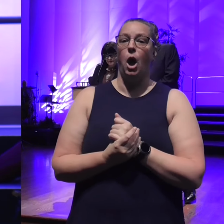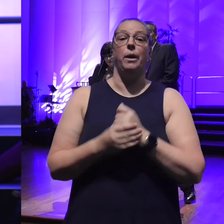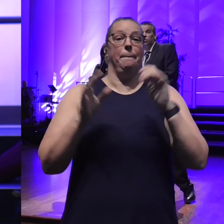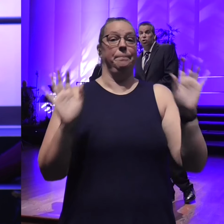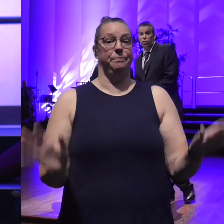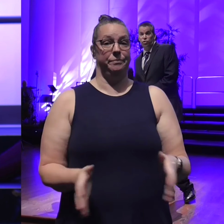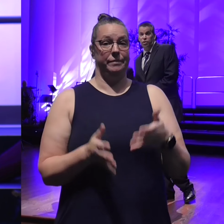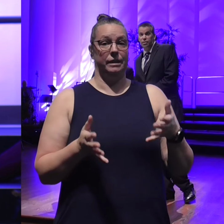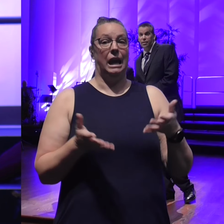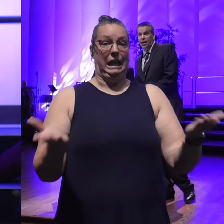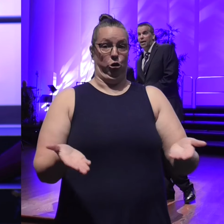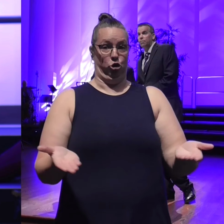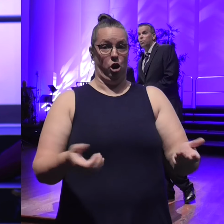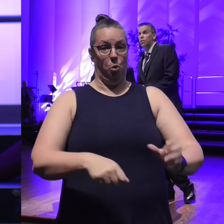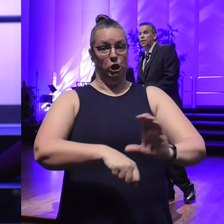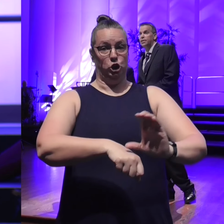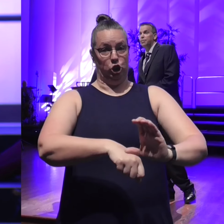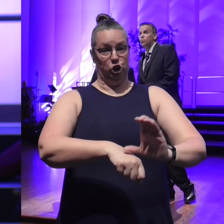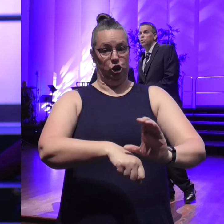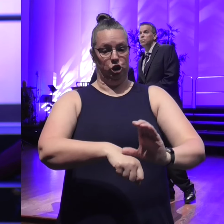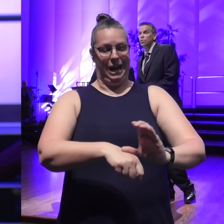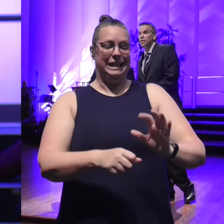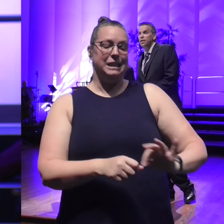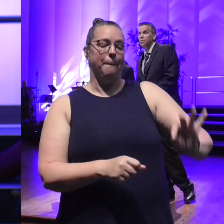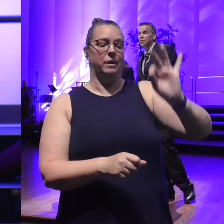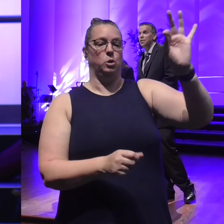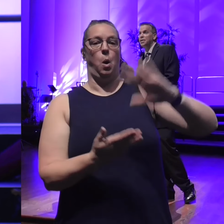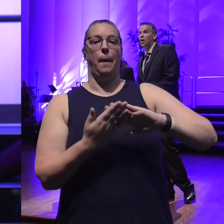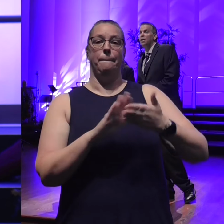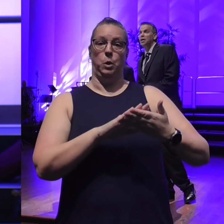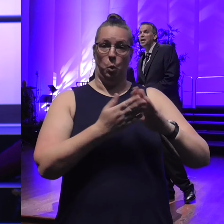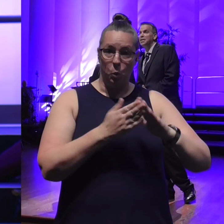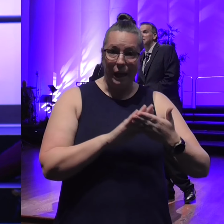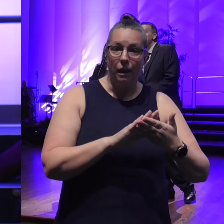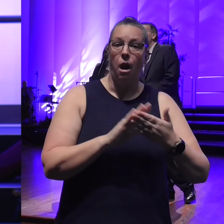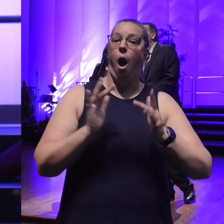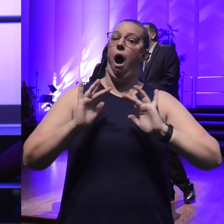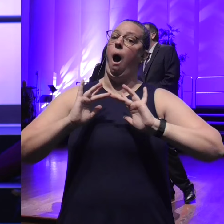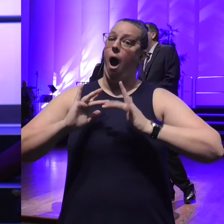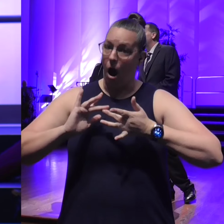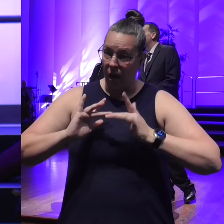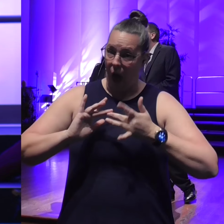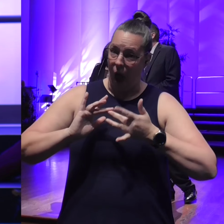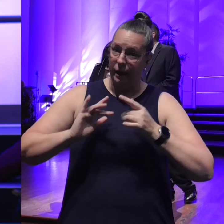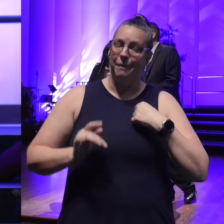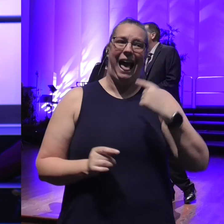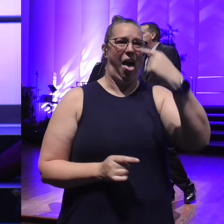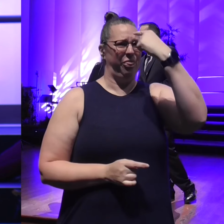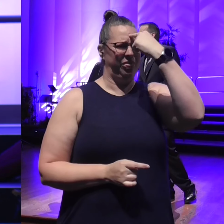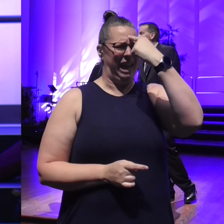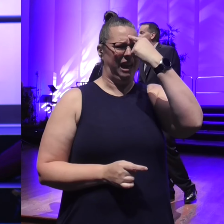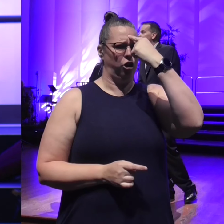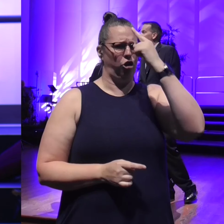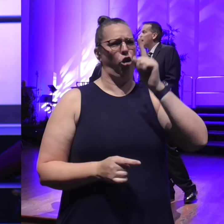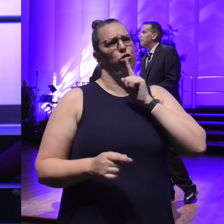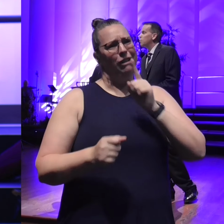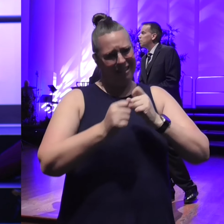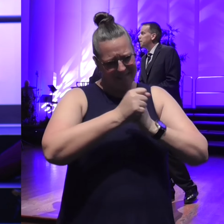Mile High, we're a church. We're a spiritual community. We're an online community. But I think, Michelle,